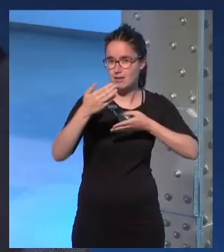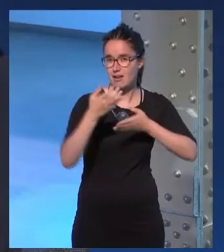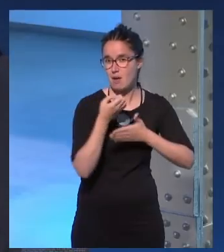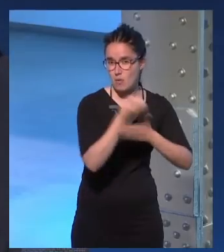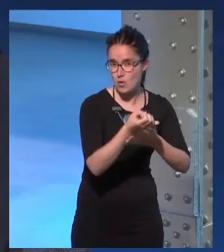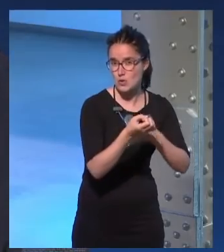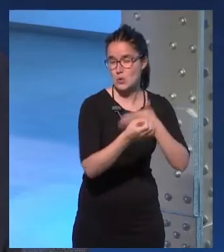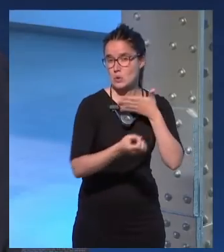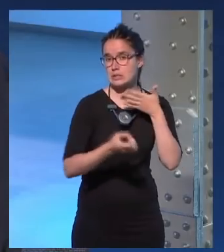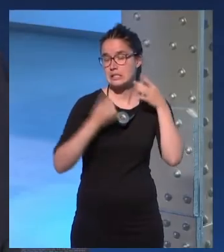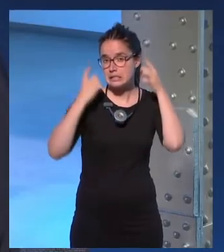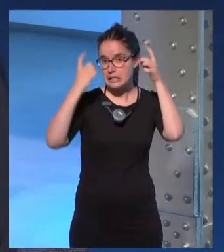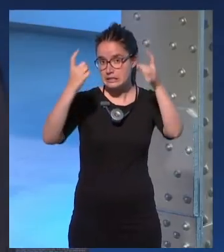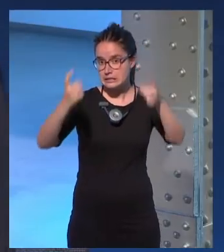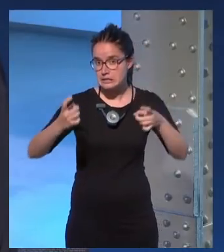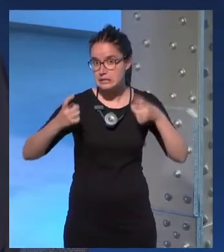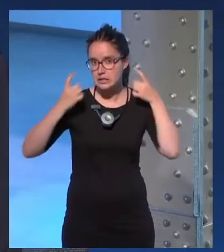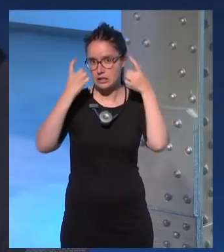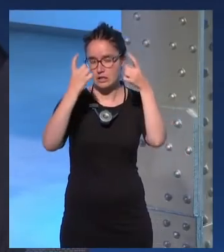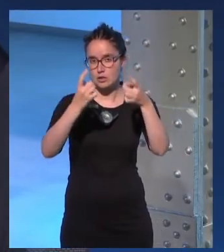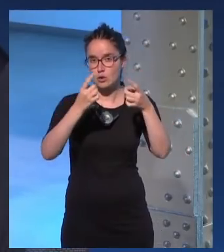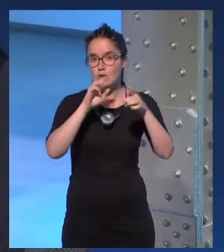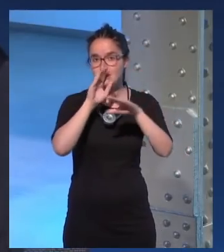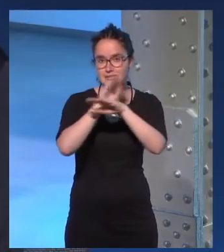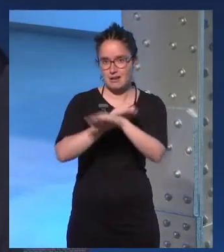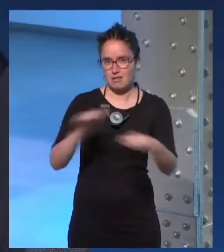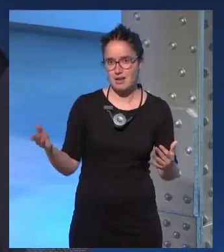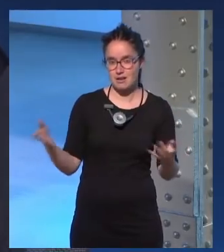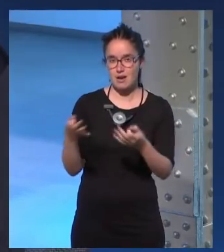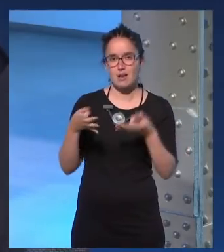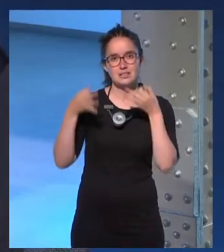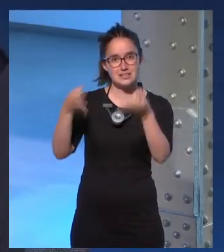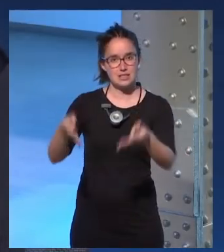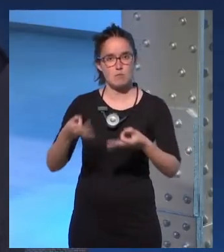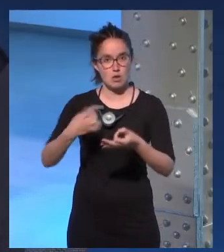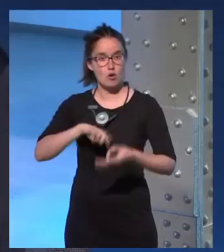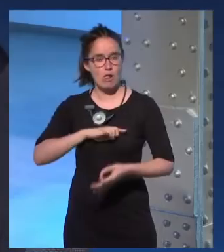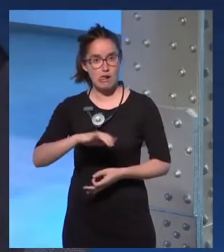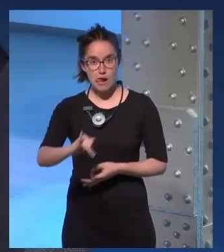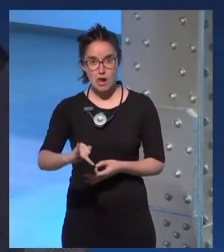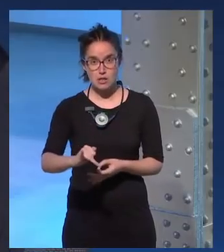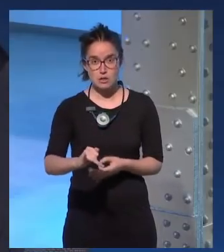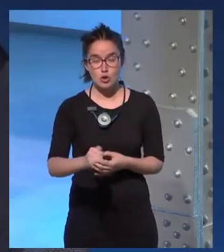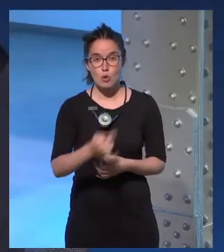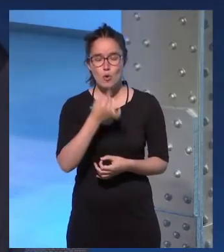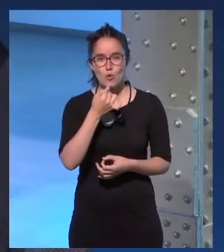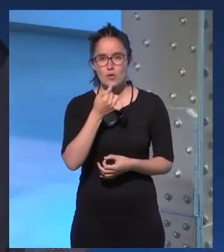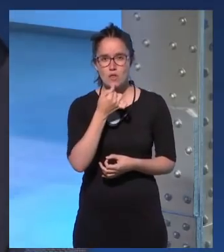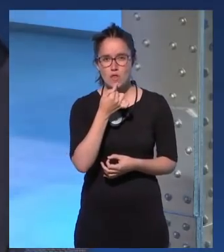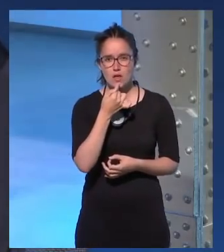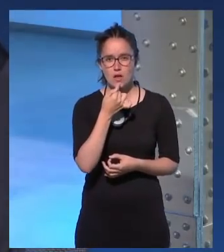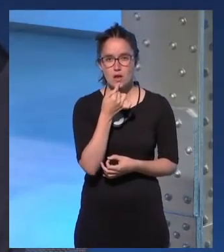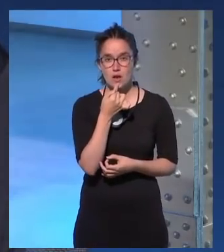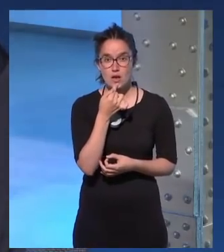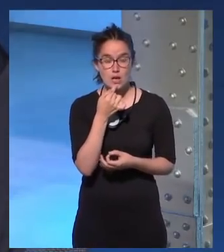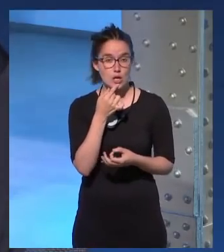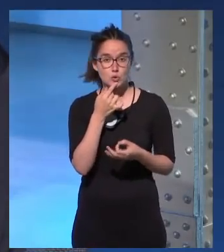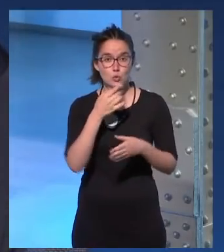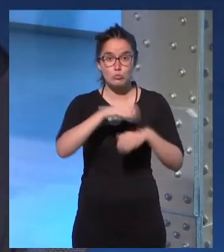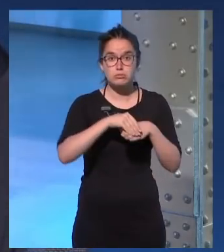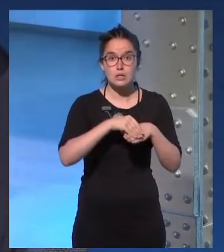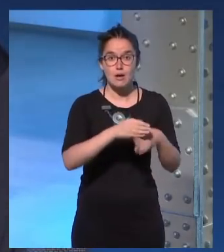and a geek patriarchy that has moved around in the internet and has tried